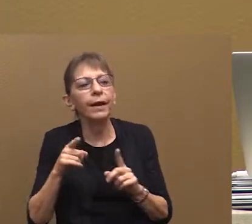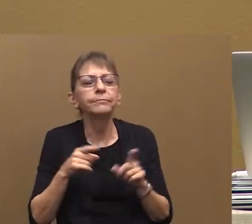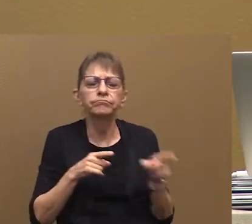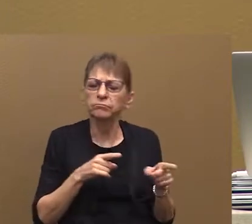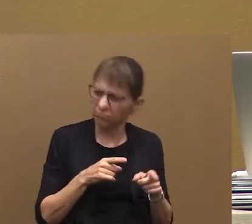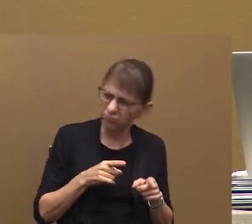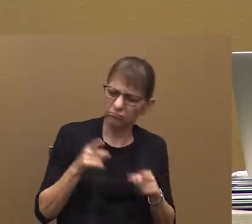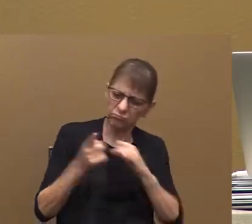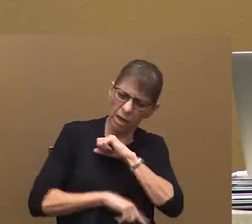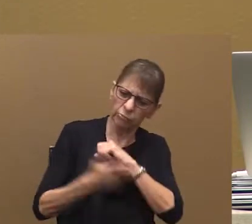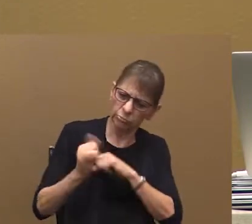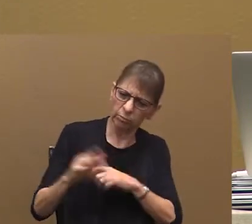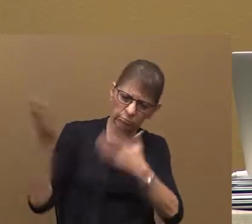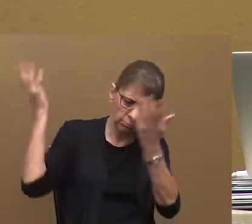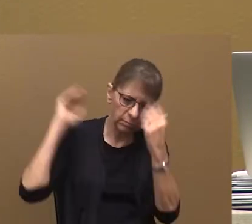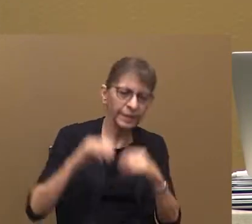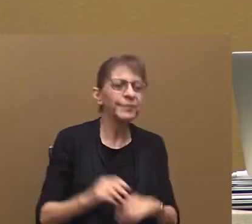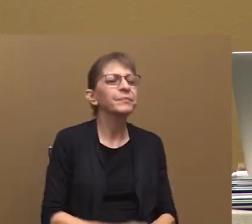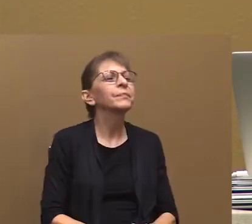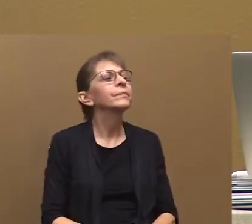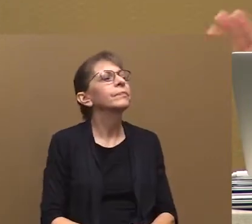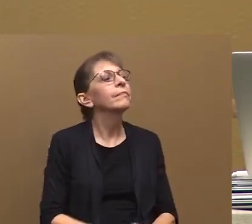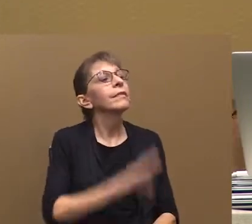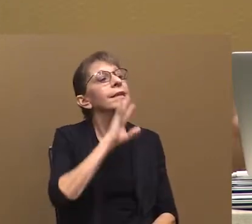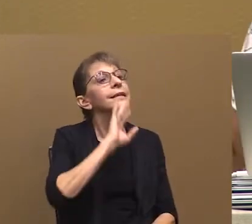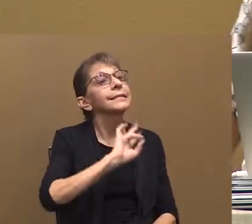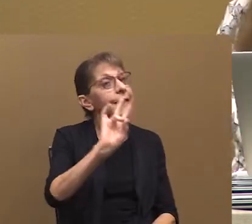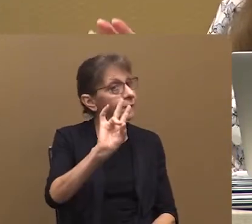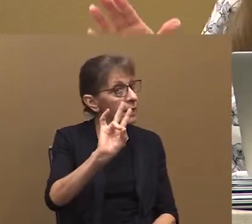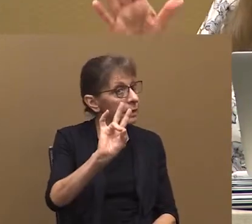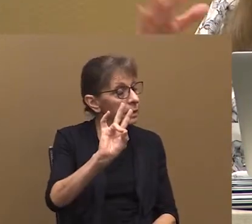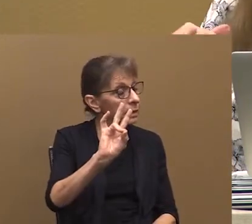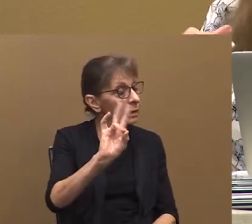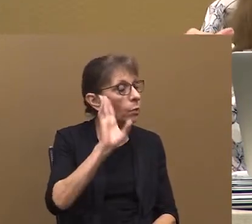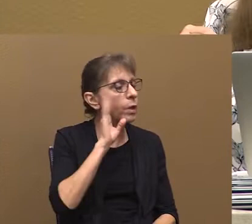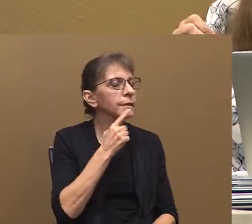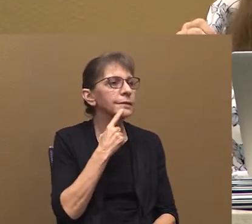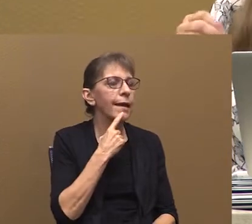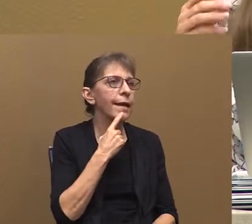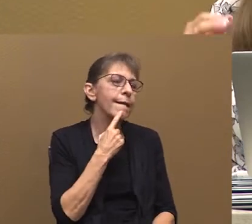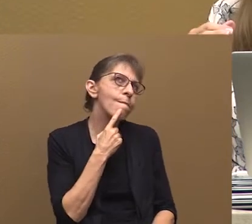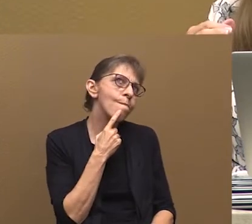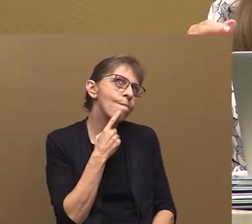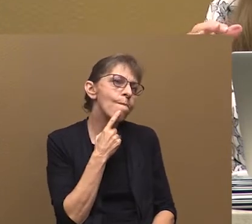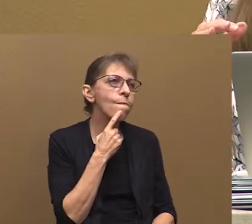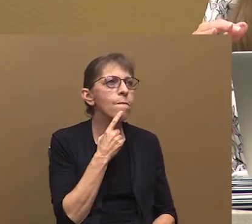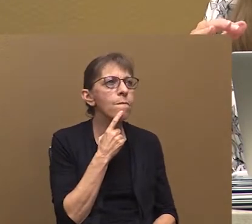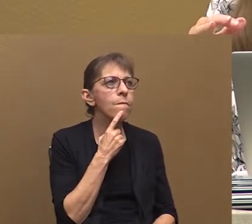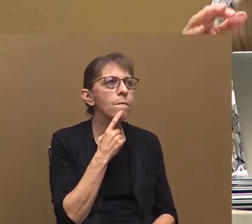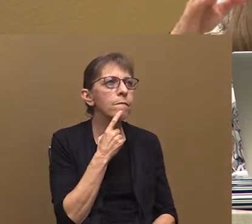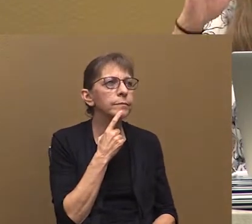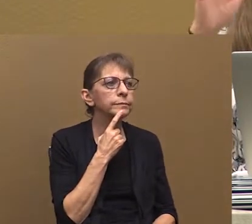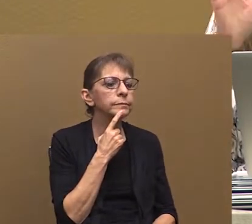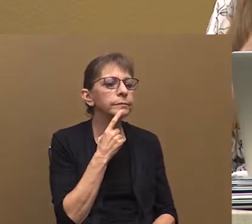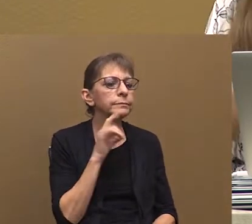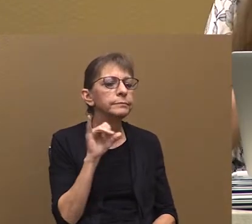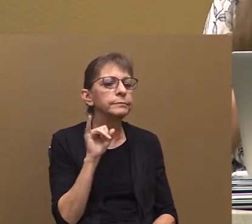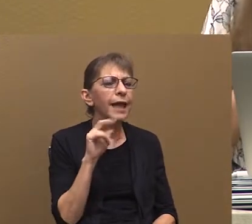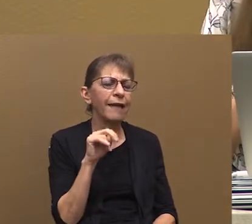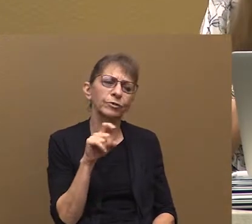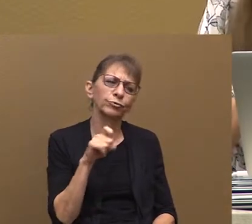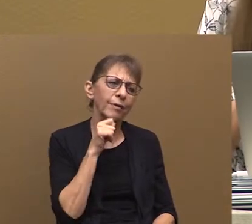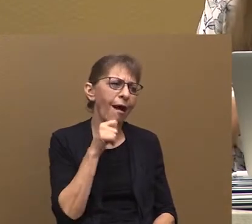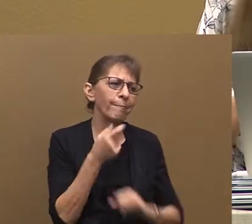for that? And a 7-year-old would say, well,